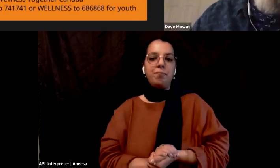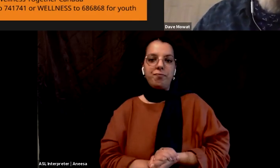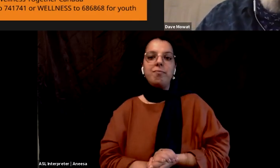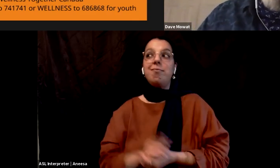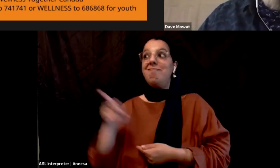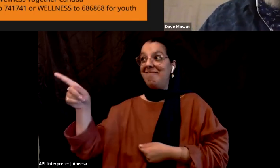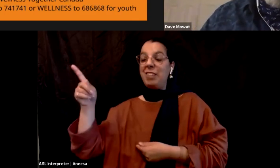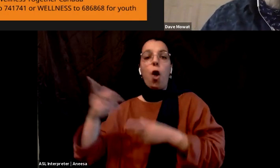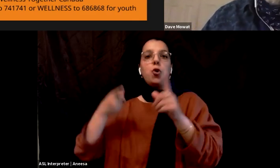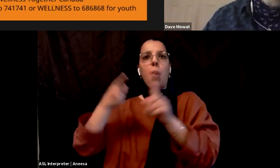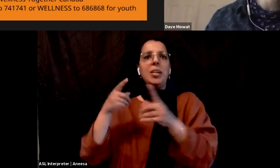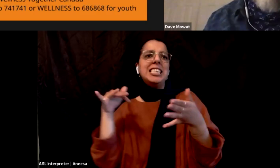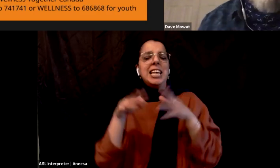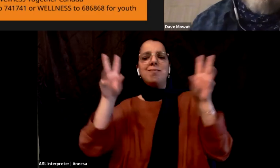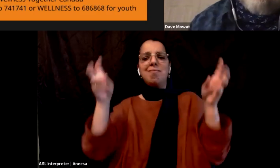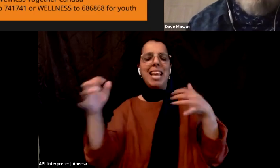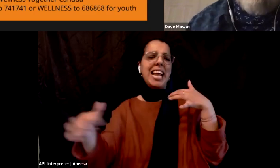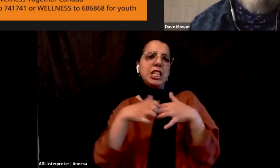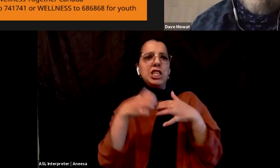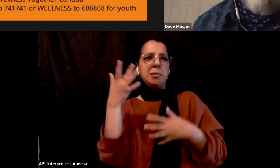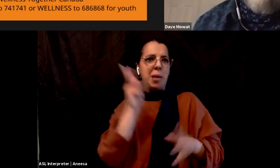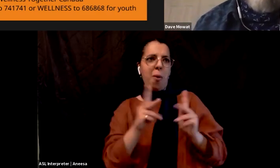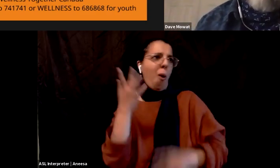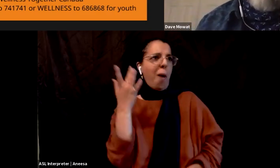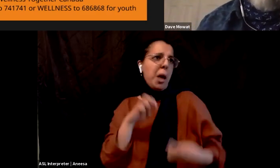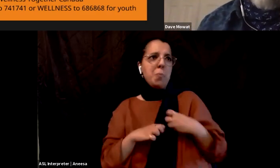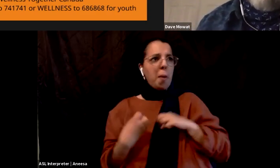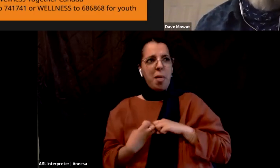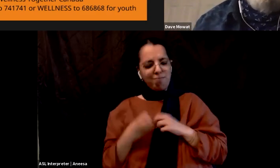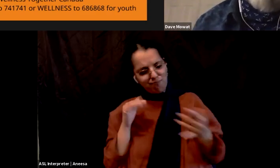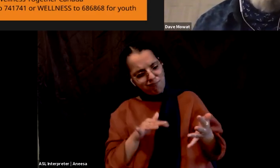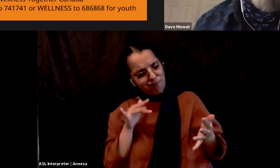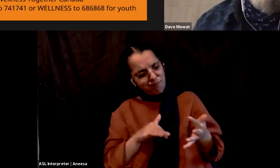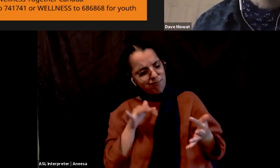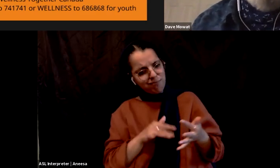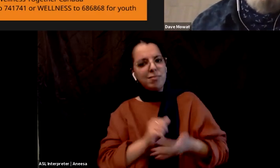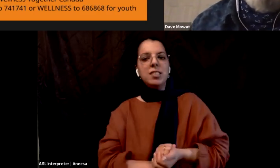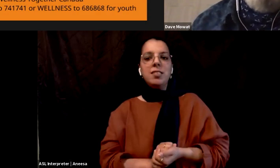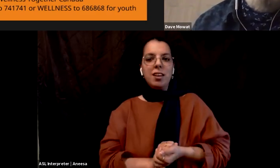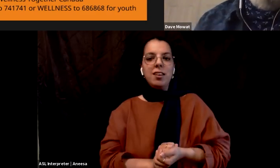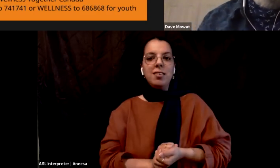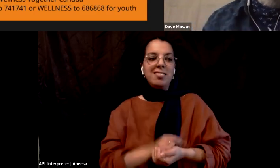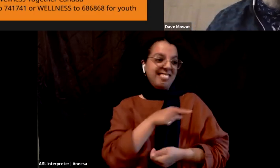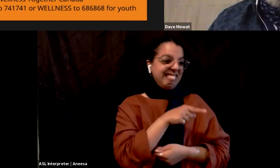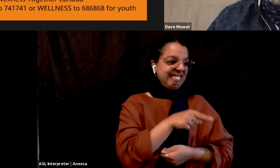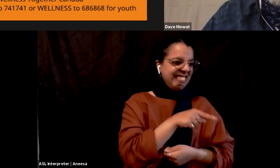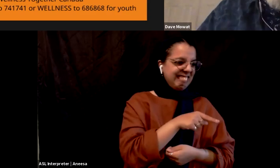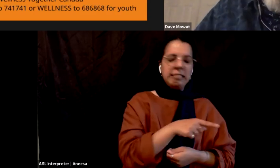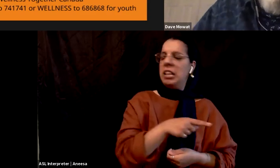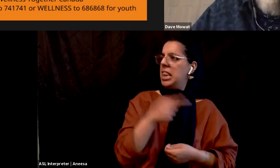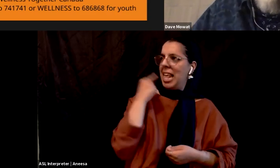problem. Our people, I would think, saw themselves having a government problem.